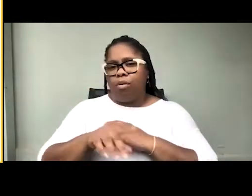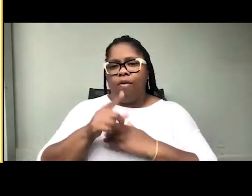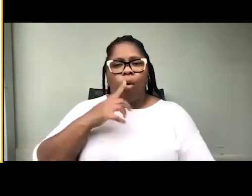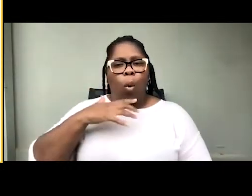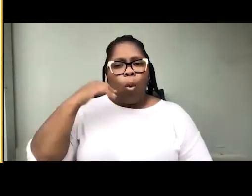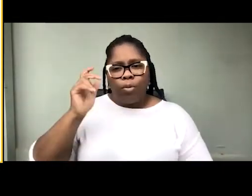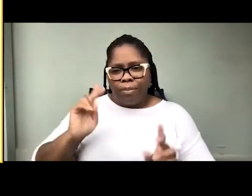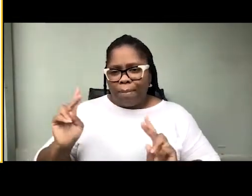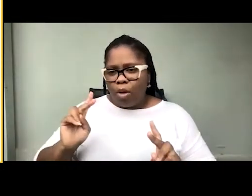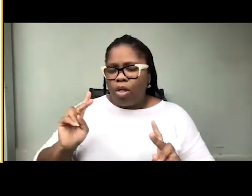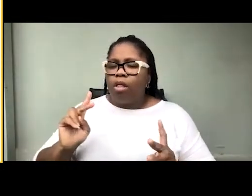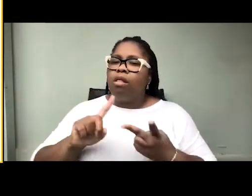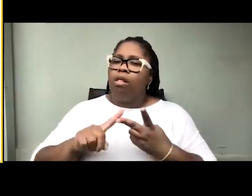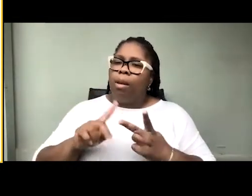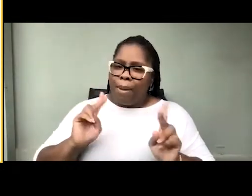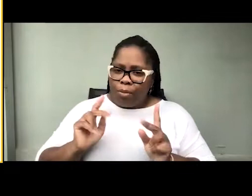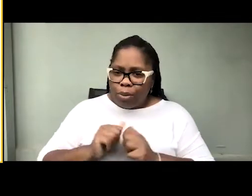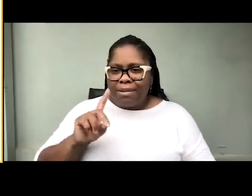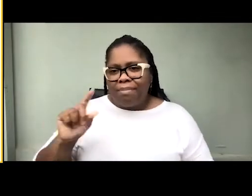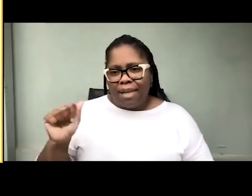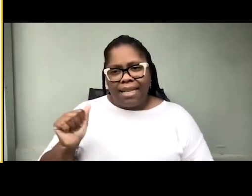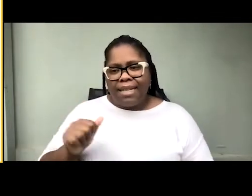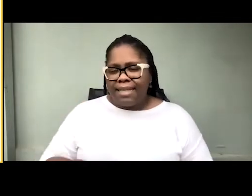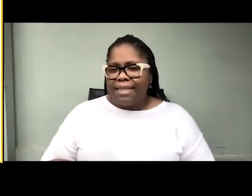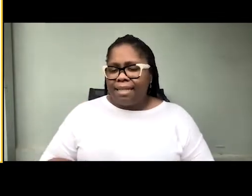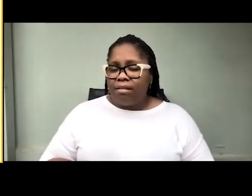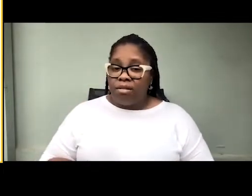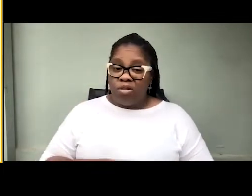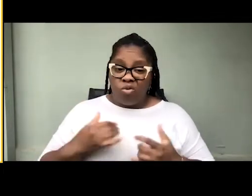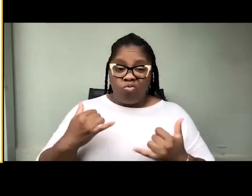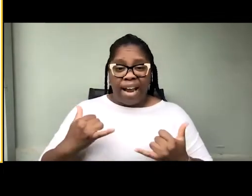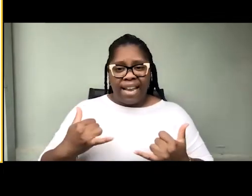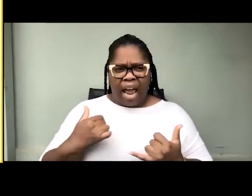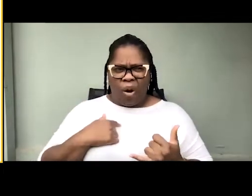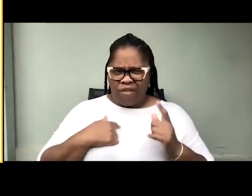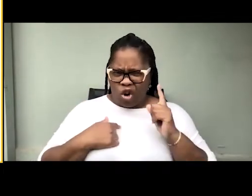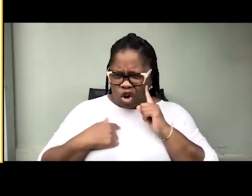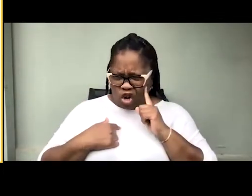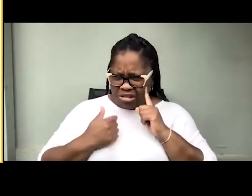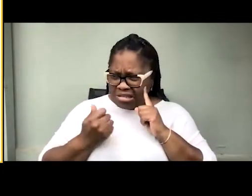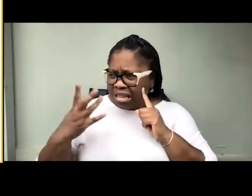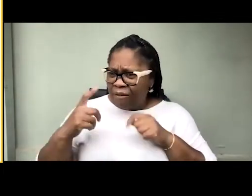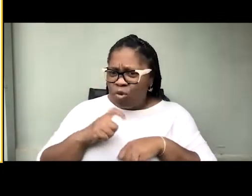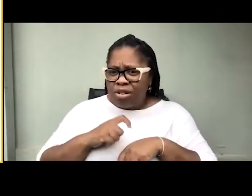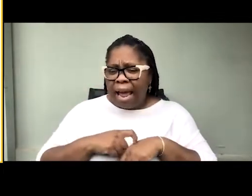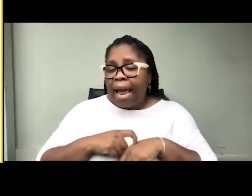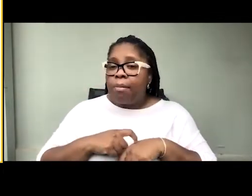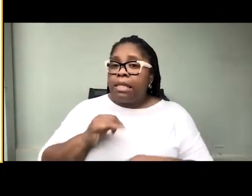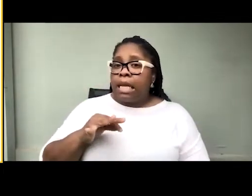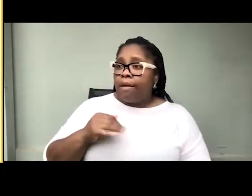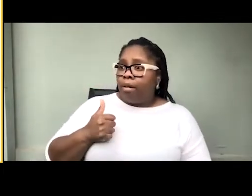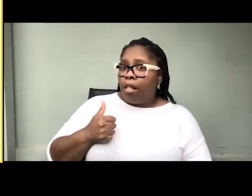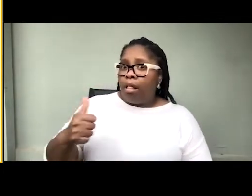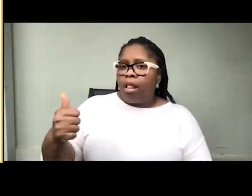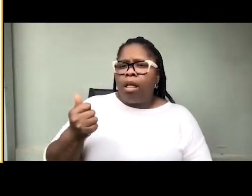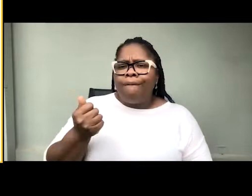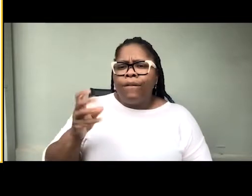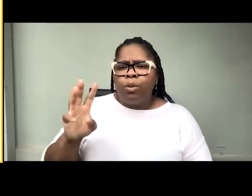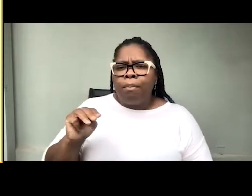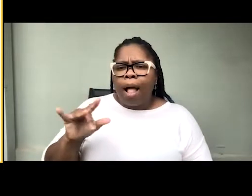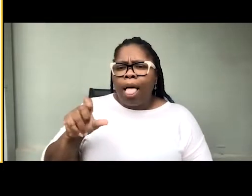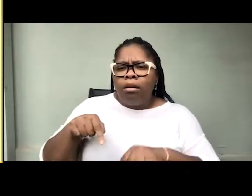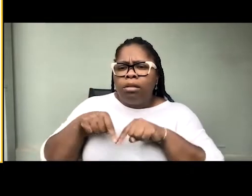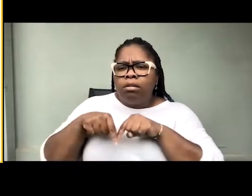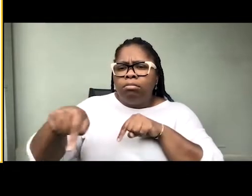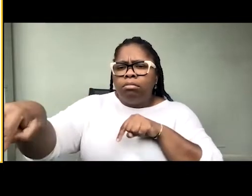adults with disabilities. Right now, there are several instances I've heard of where just to go a few miles, it can take someone